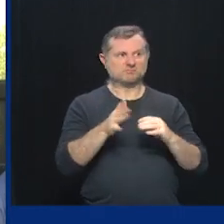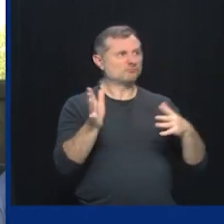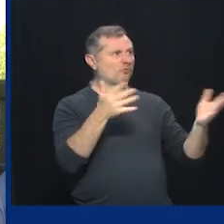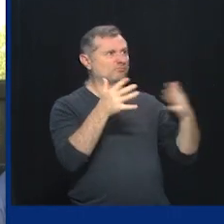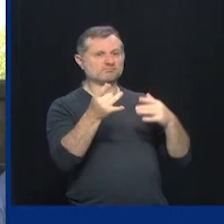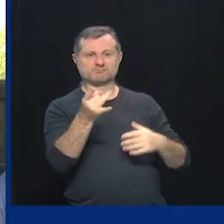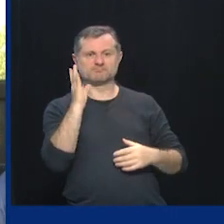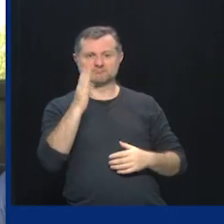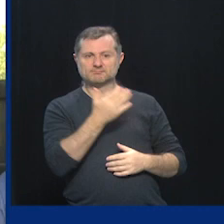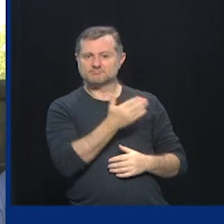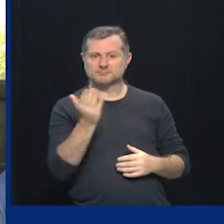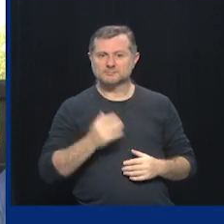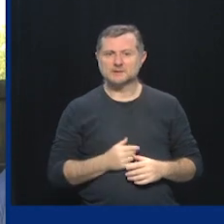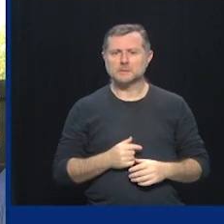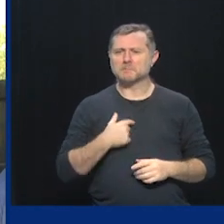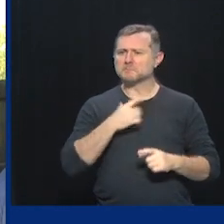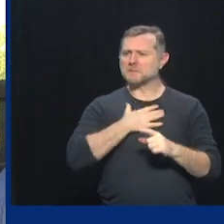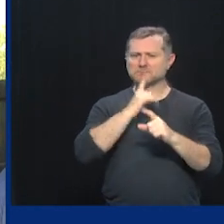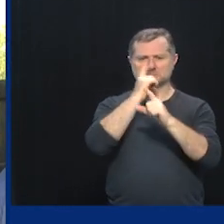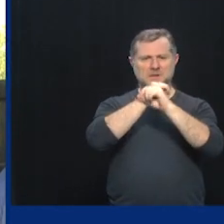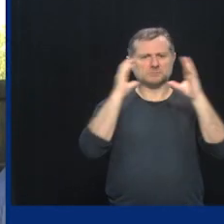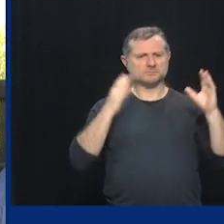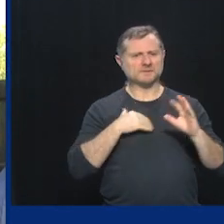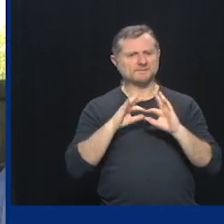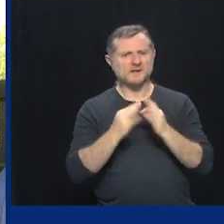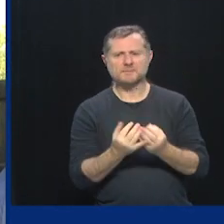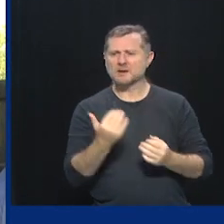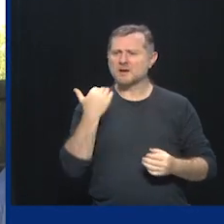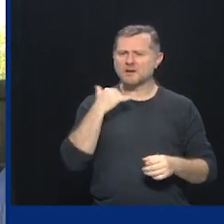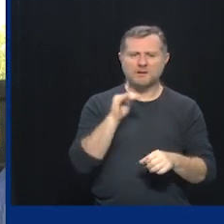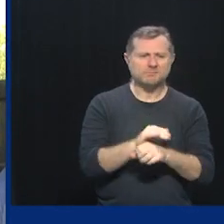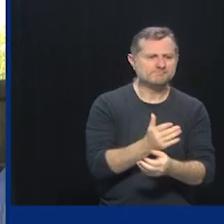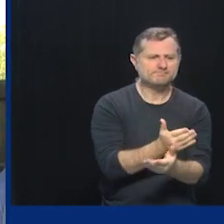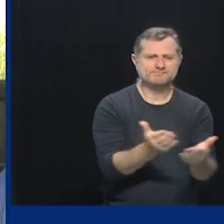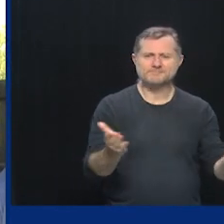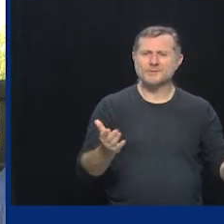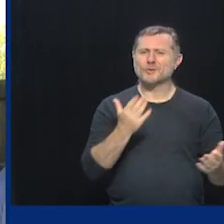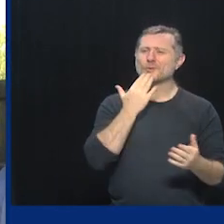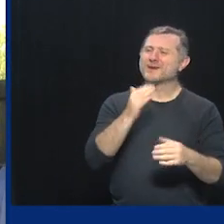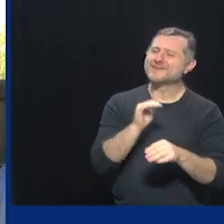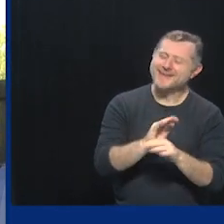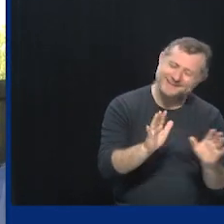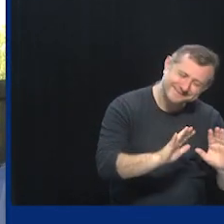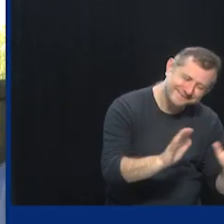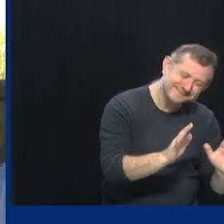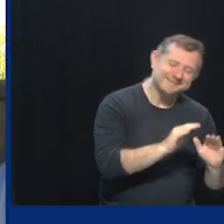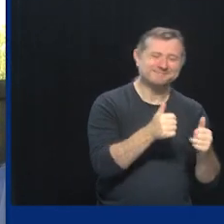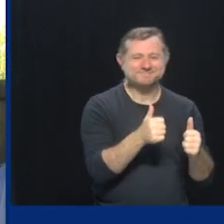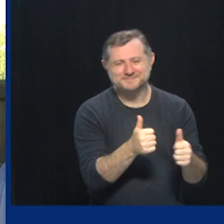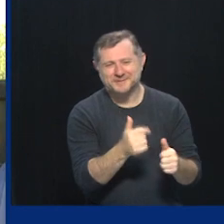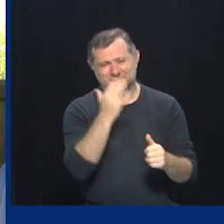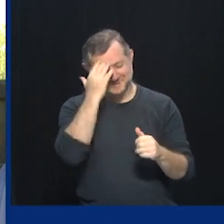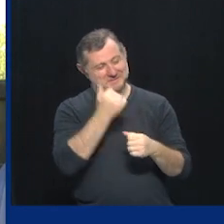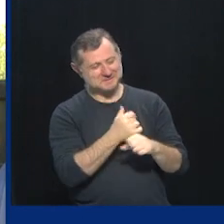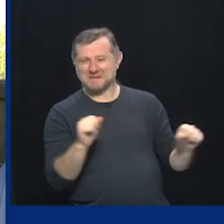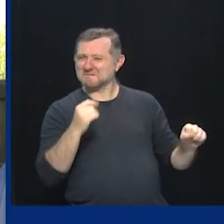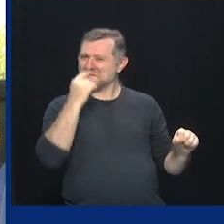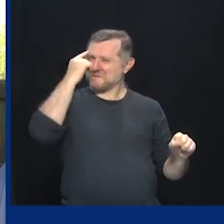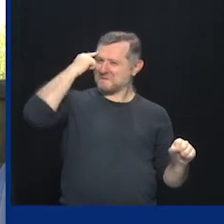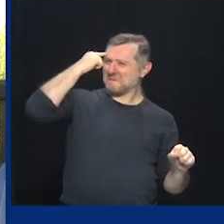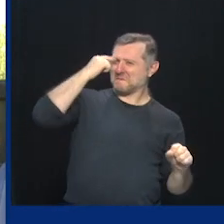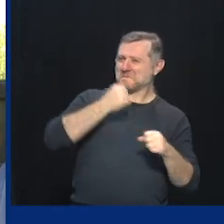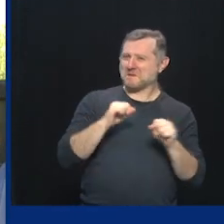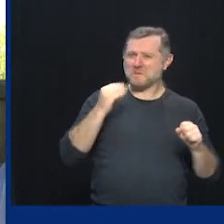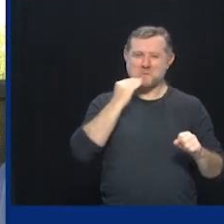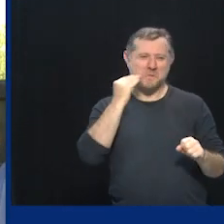that said goodnight to someone yesterday, or saw them go off in their car, or know that they're safe in their home, to find out the next morning that they're